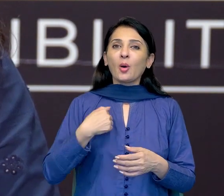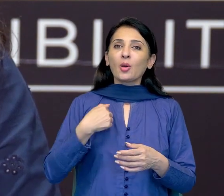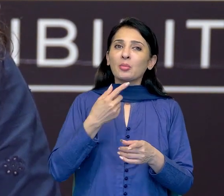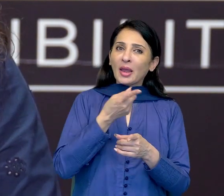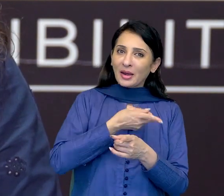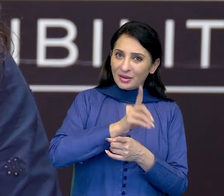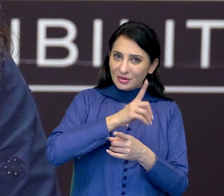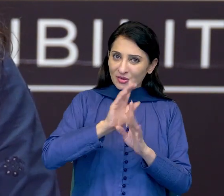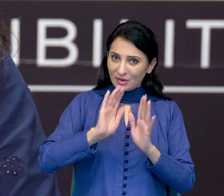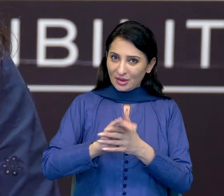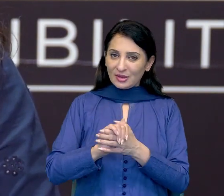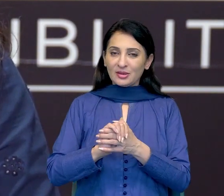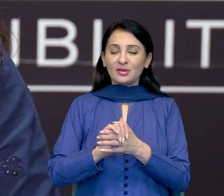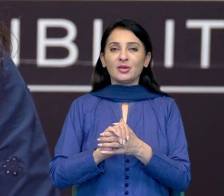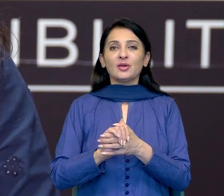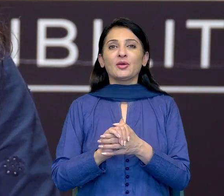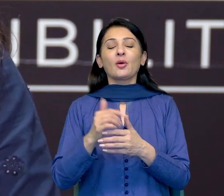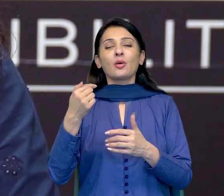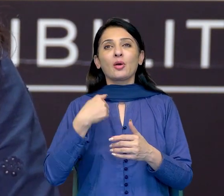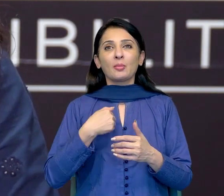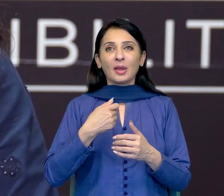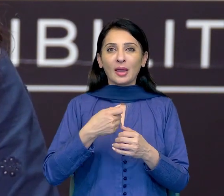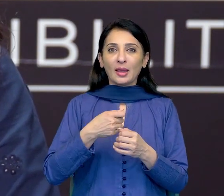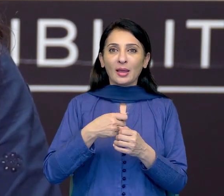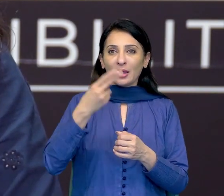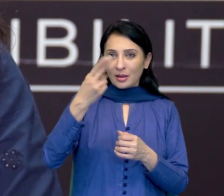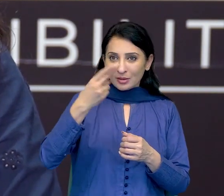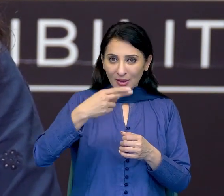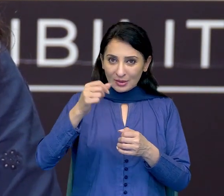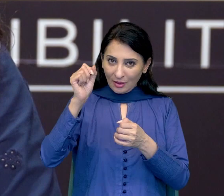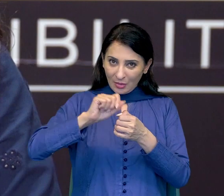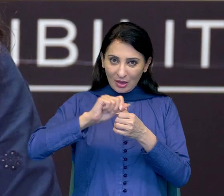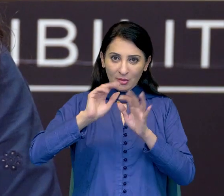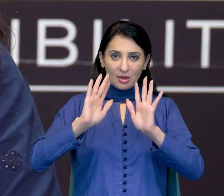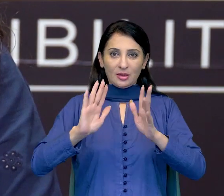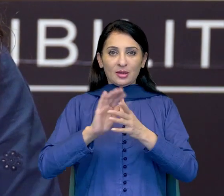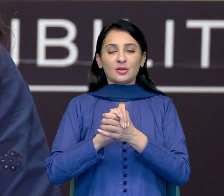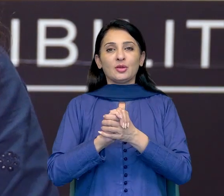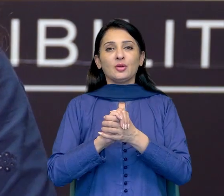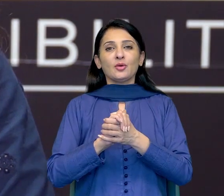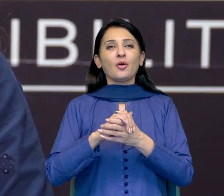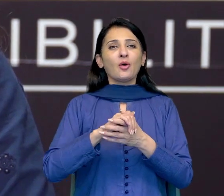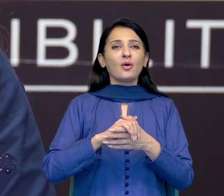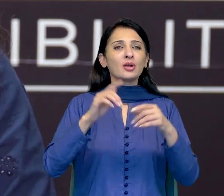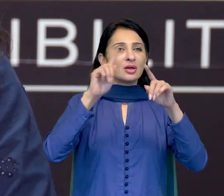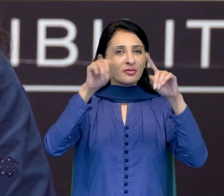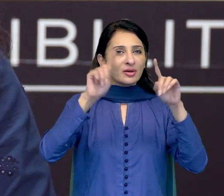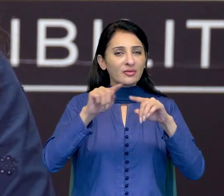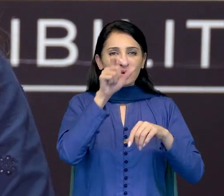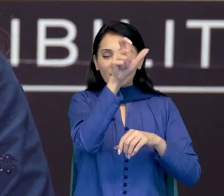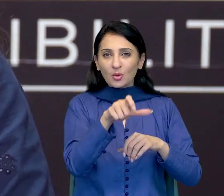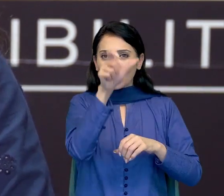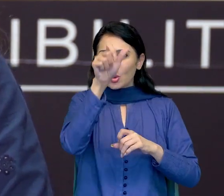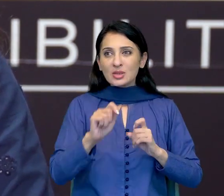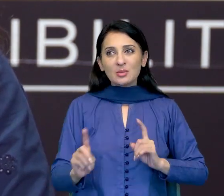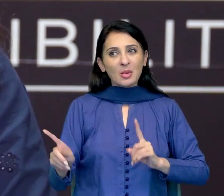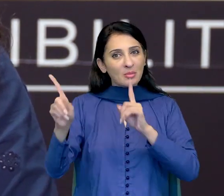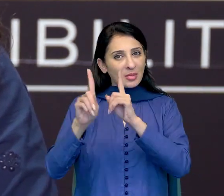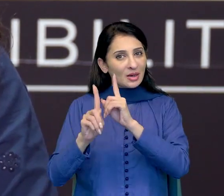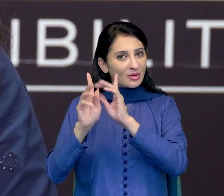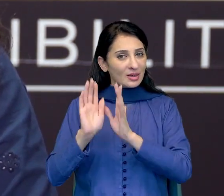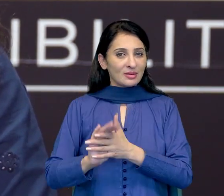I was teaching, I was making art, and meeting different